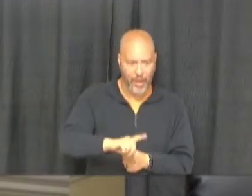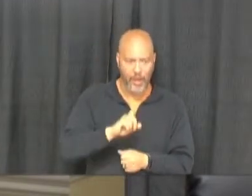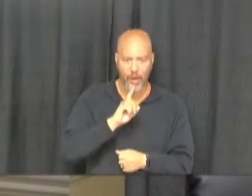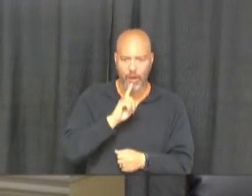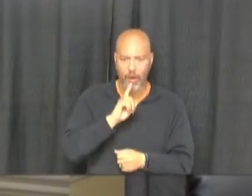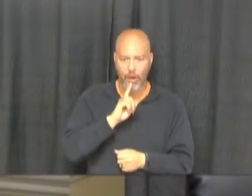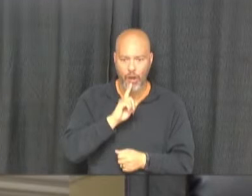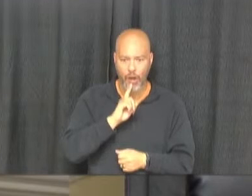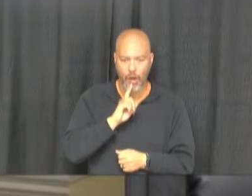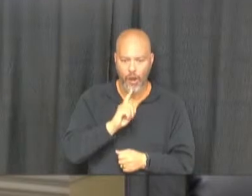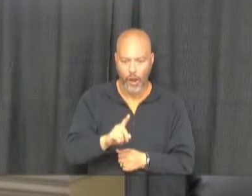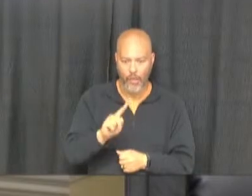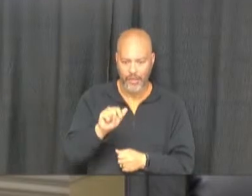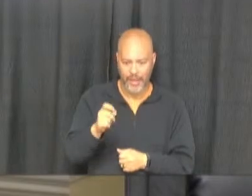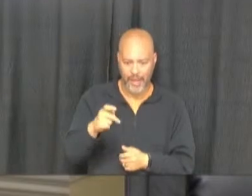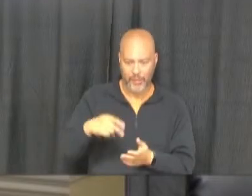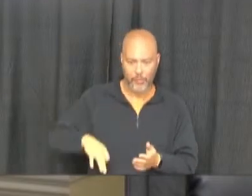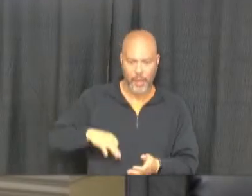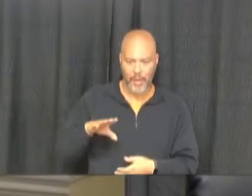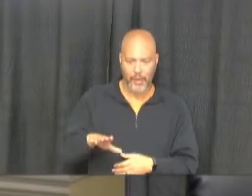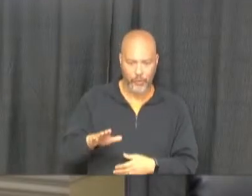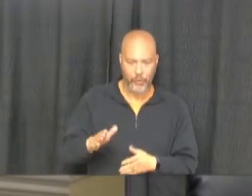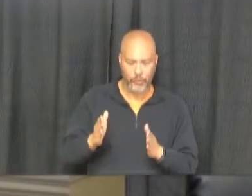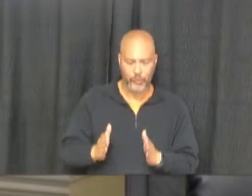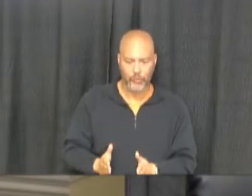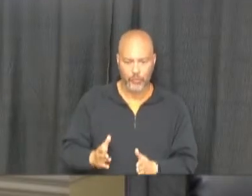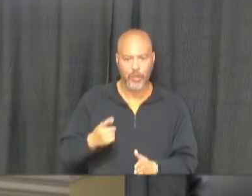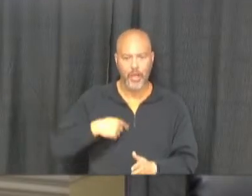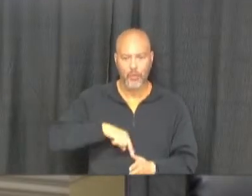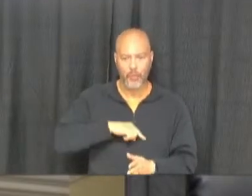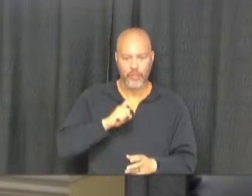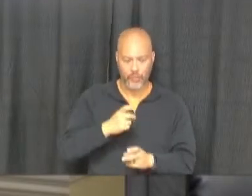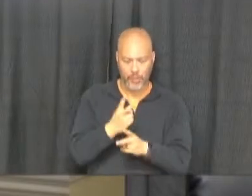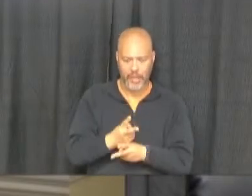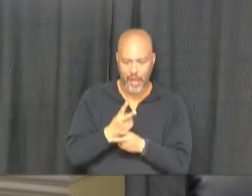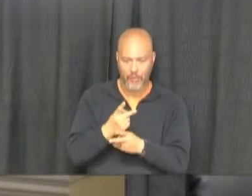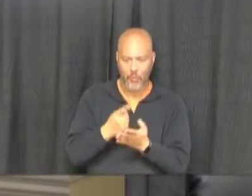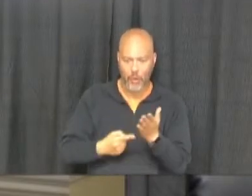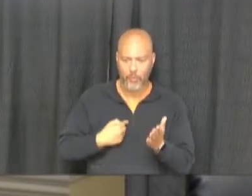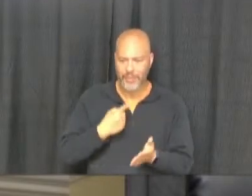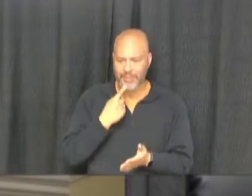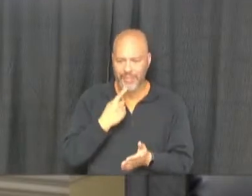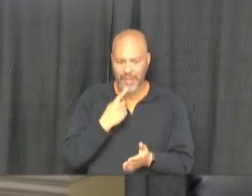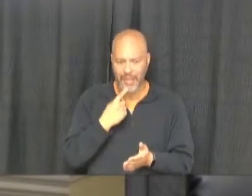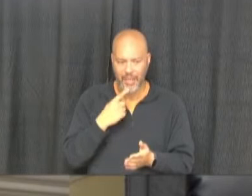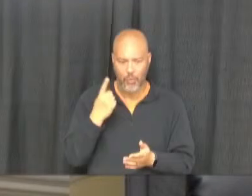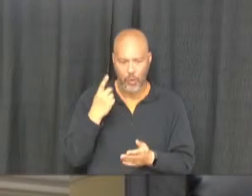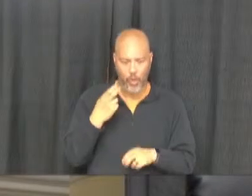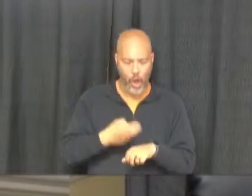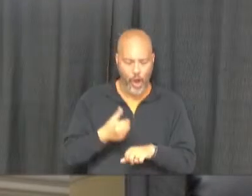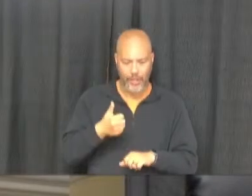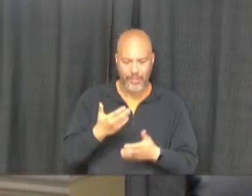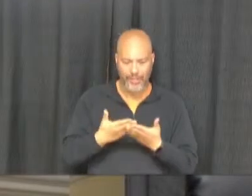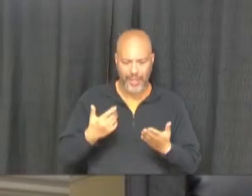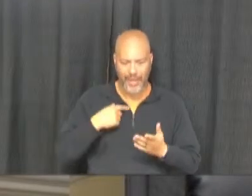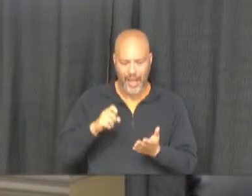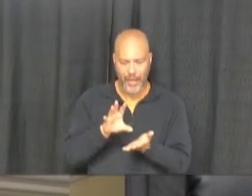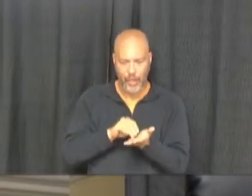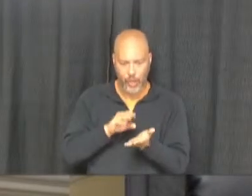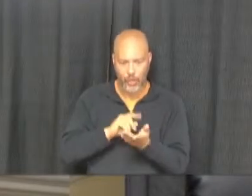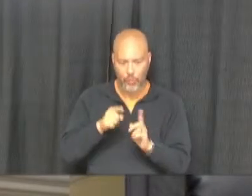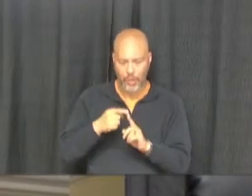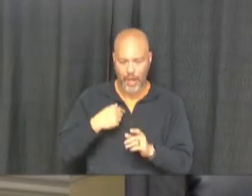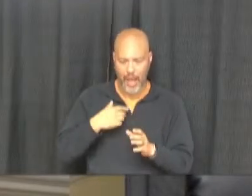salary, they are the taxpayers, and that we should be careful what we say. I think one of the hardest things I had to learn when I